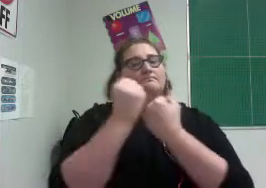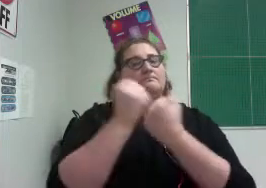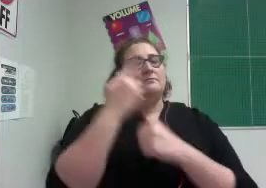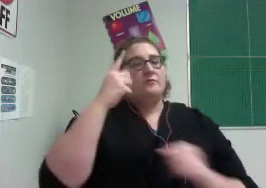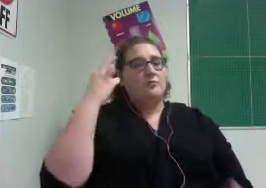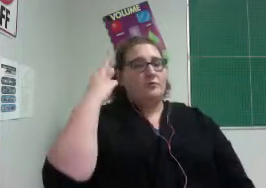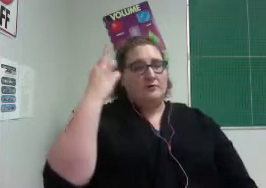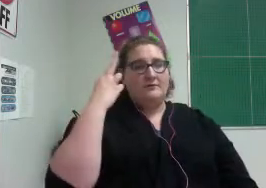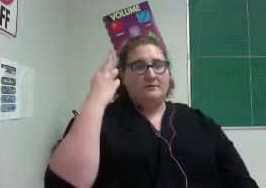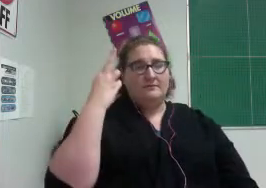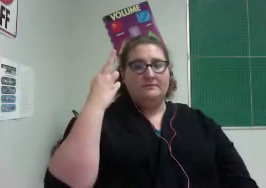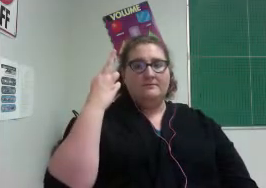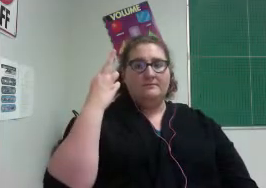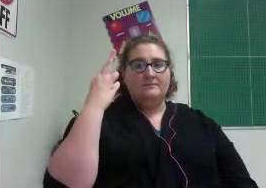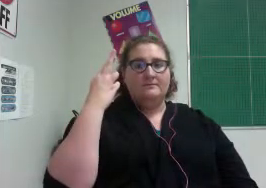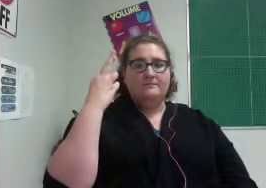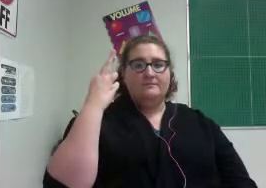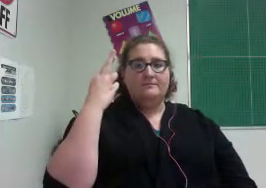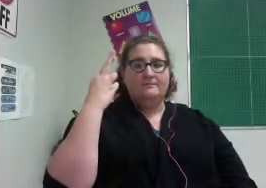reasoning.